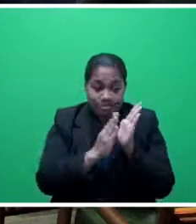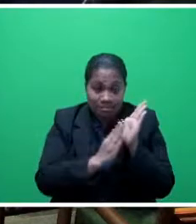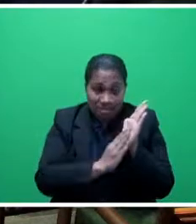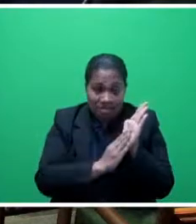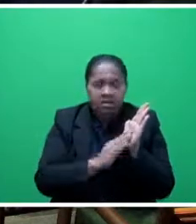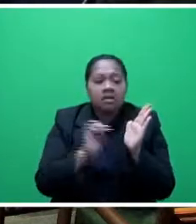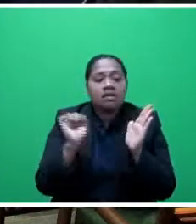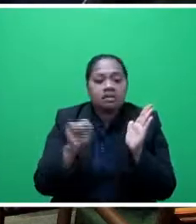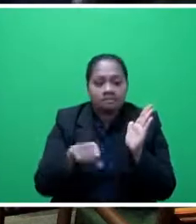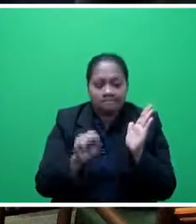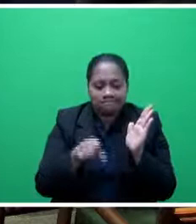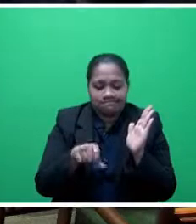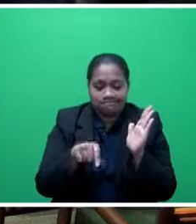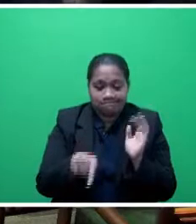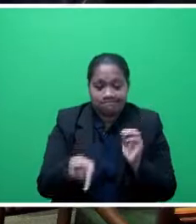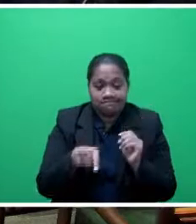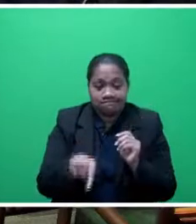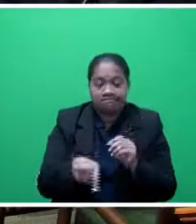Speaker, this is